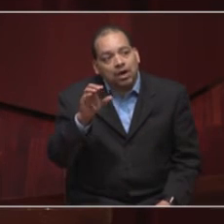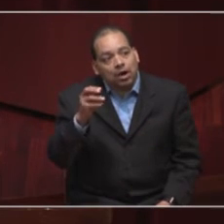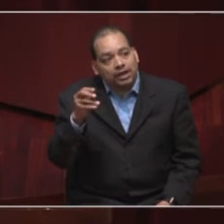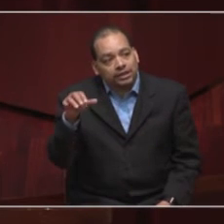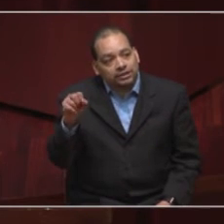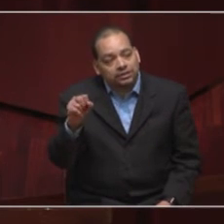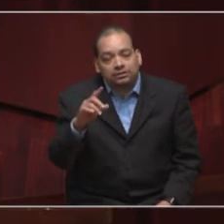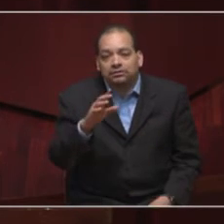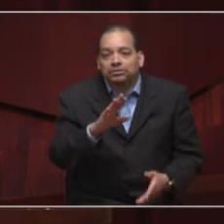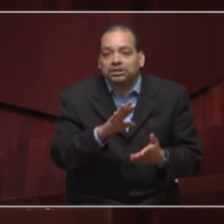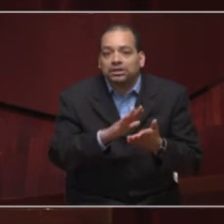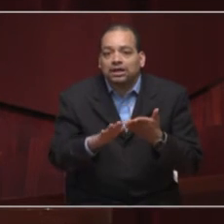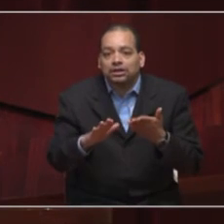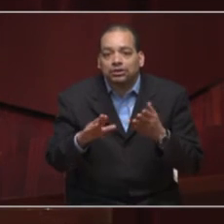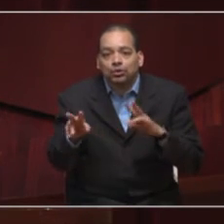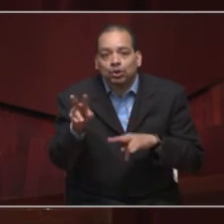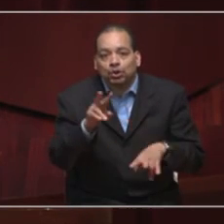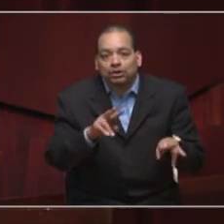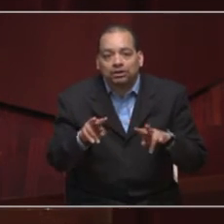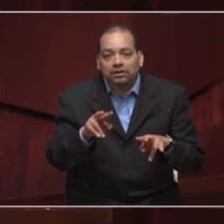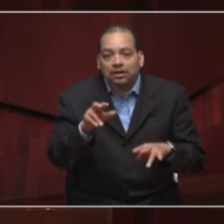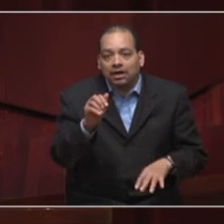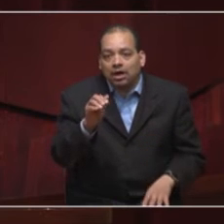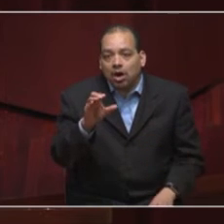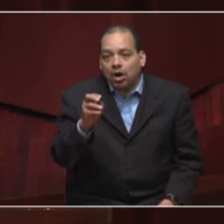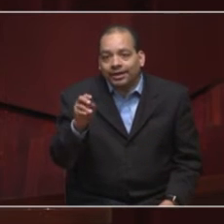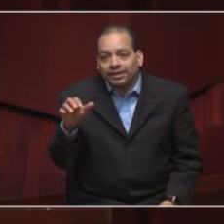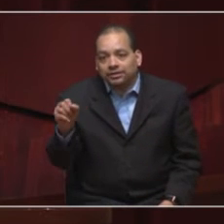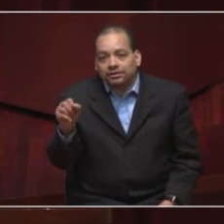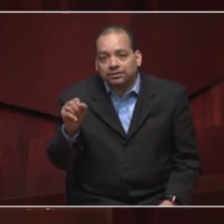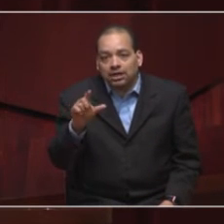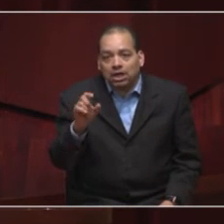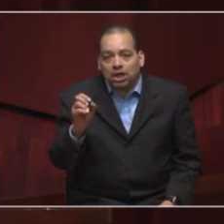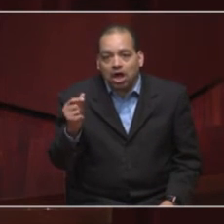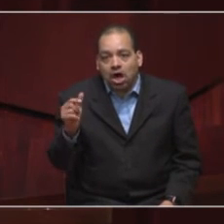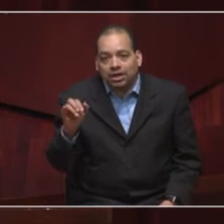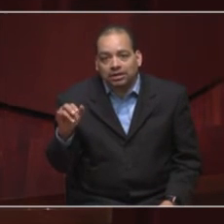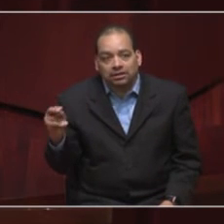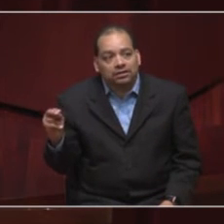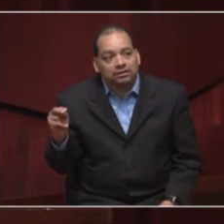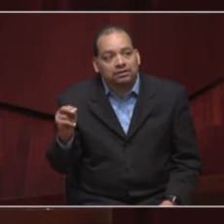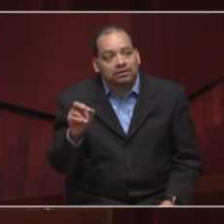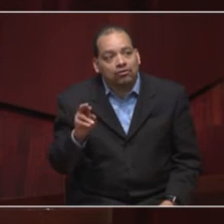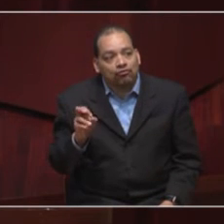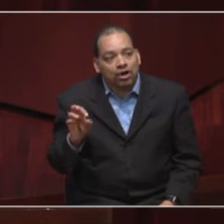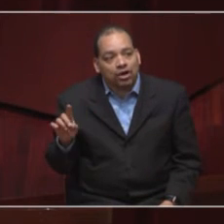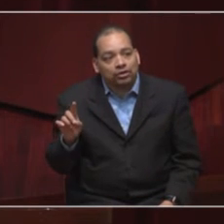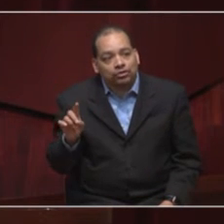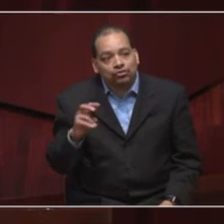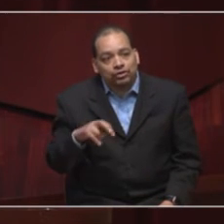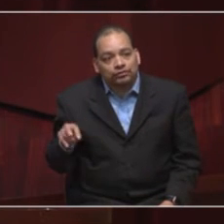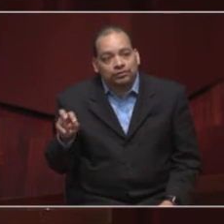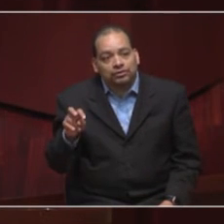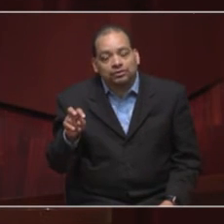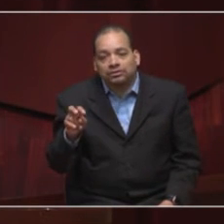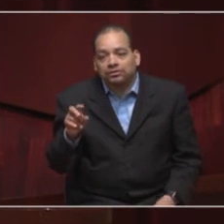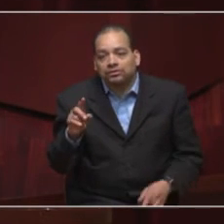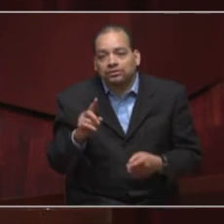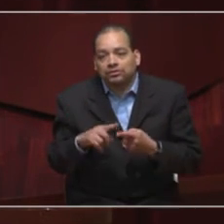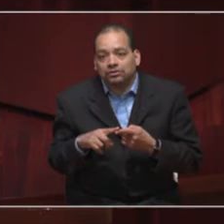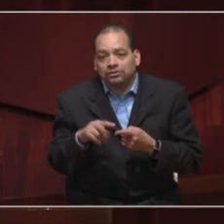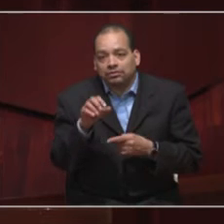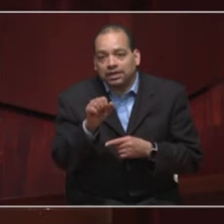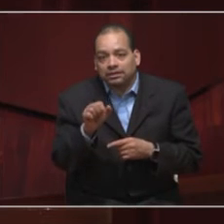able to look at ARCIS or log into ARCIS, go to records transfers, and drill down on the specific